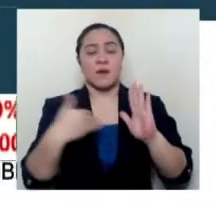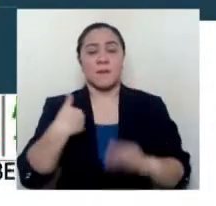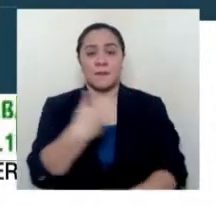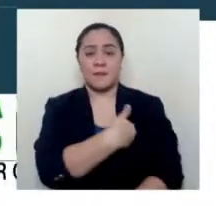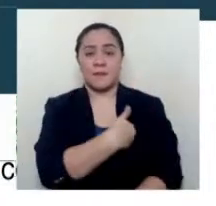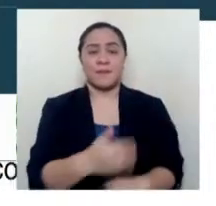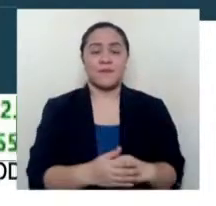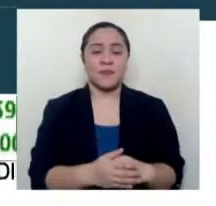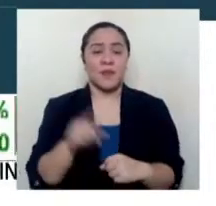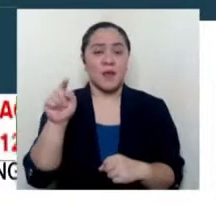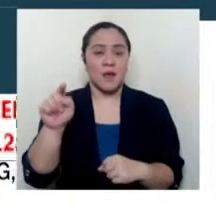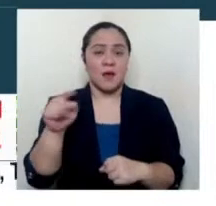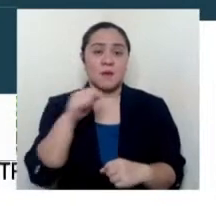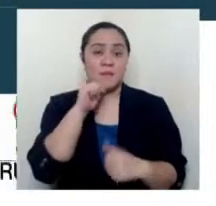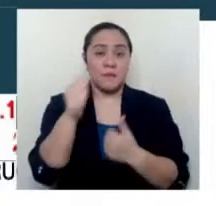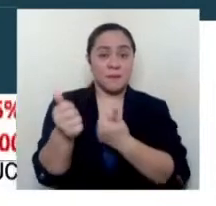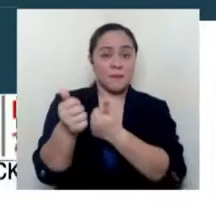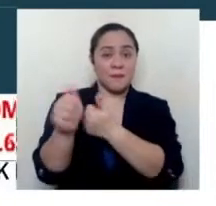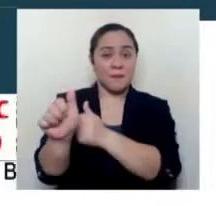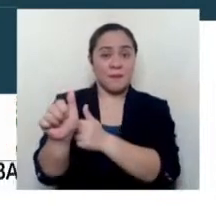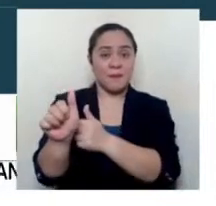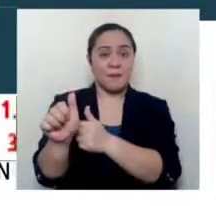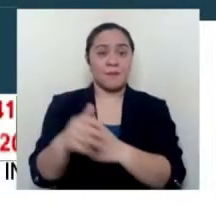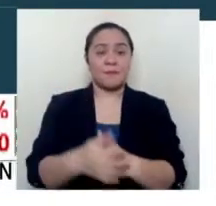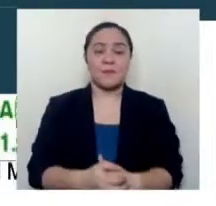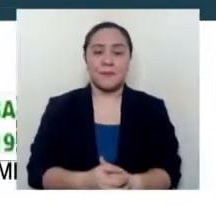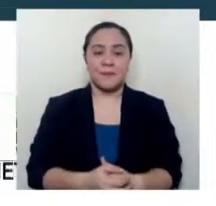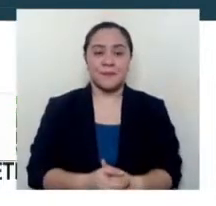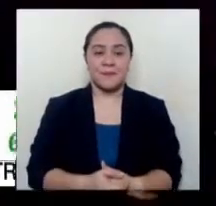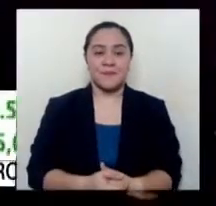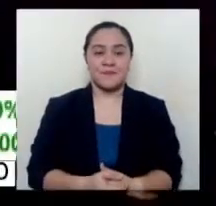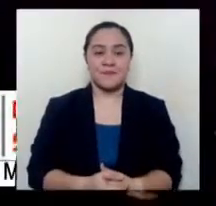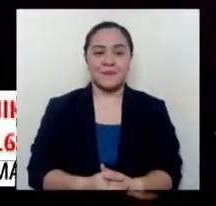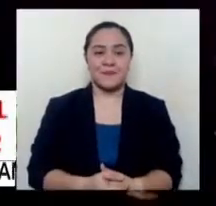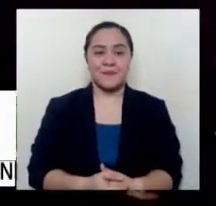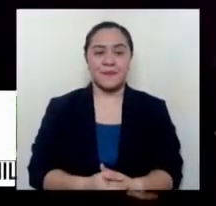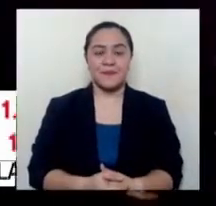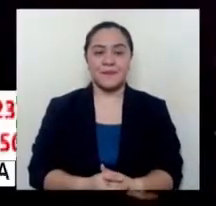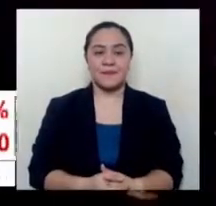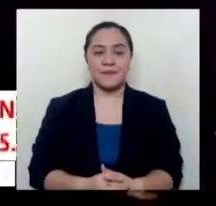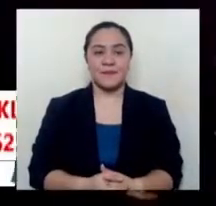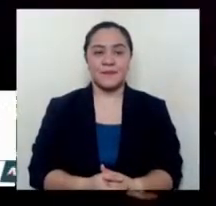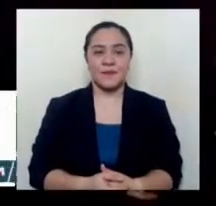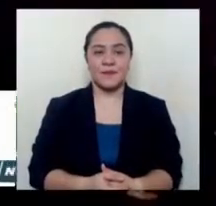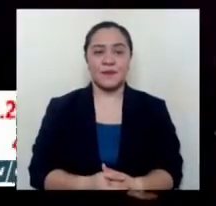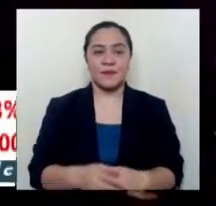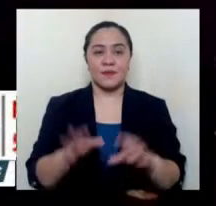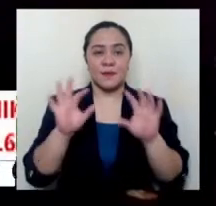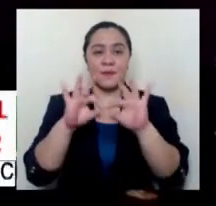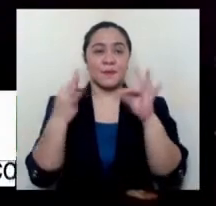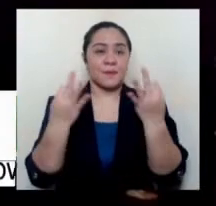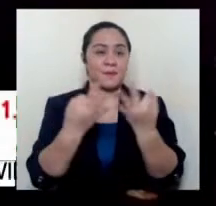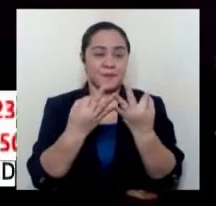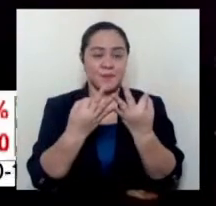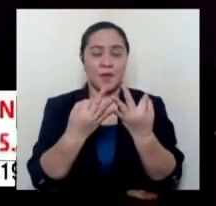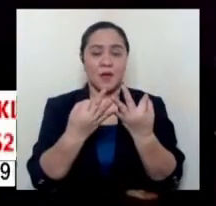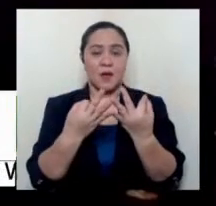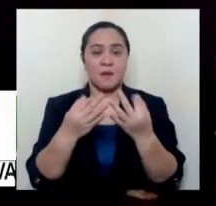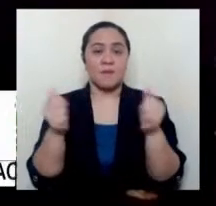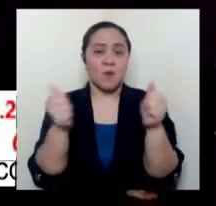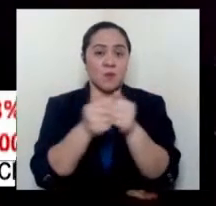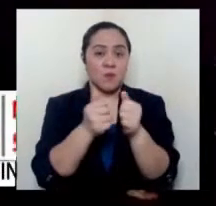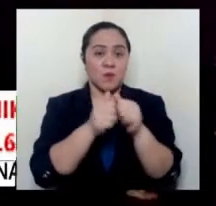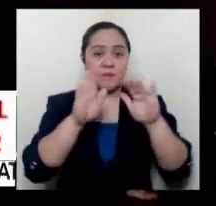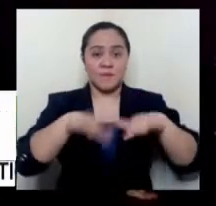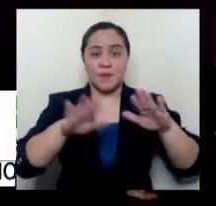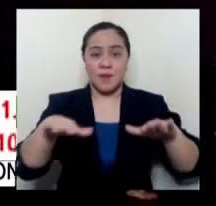party and not follow. Well, families head out with their children on the